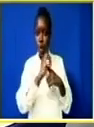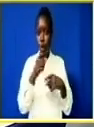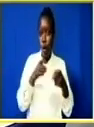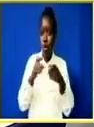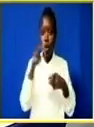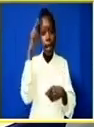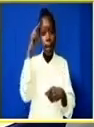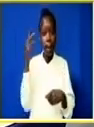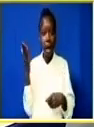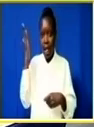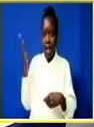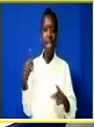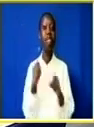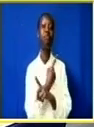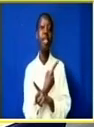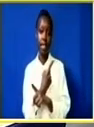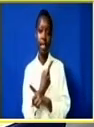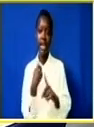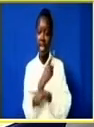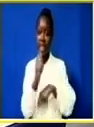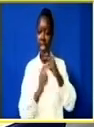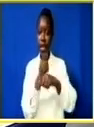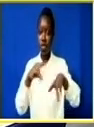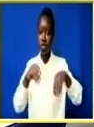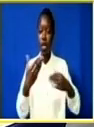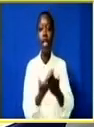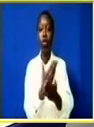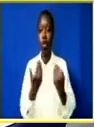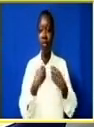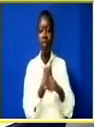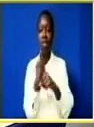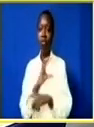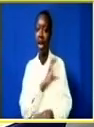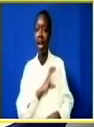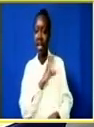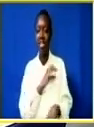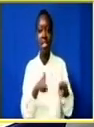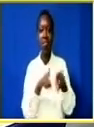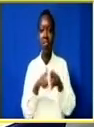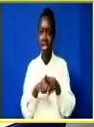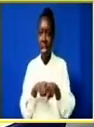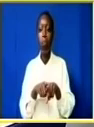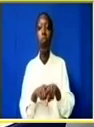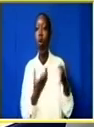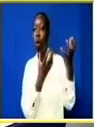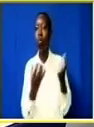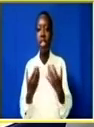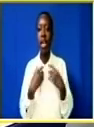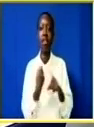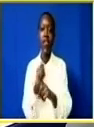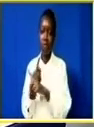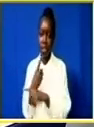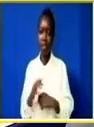Splash has its own factors, its own characteristics, its own causes. Yes. We go to the next one, sheet. It has its